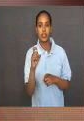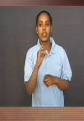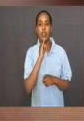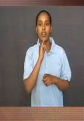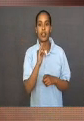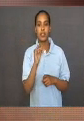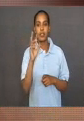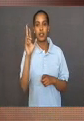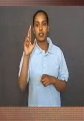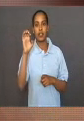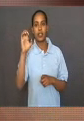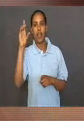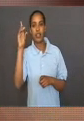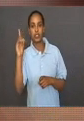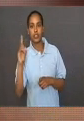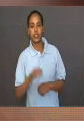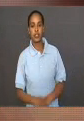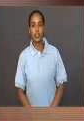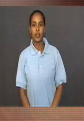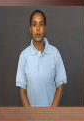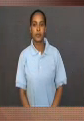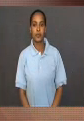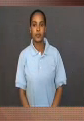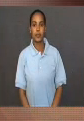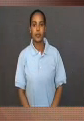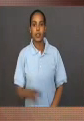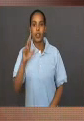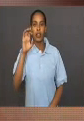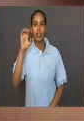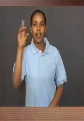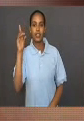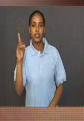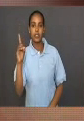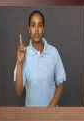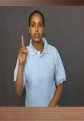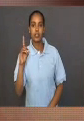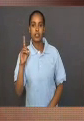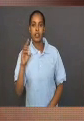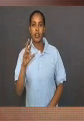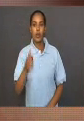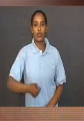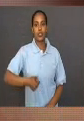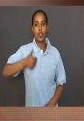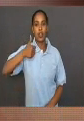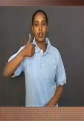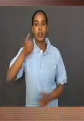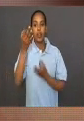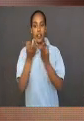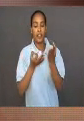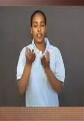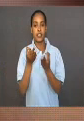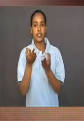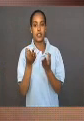is reduction. Reduction originally